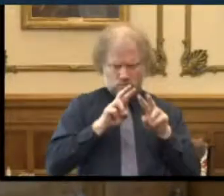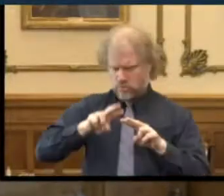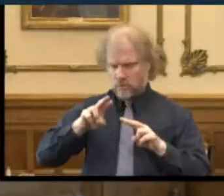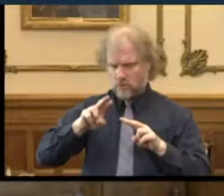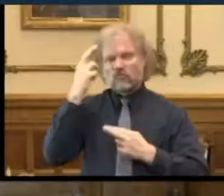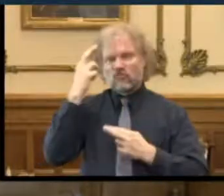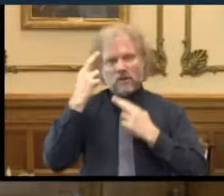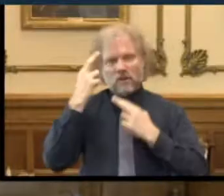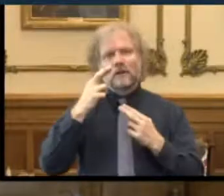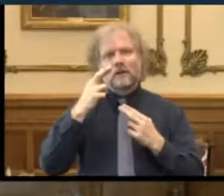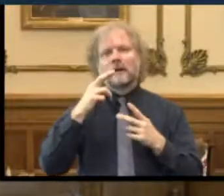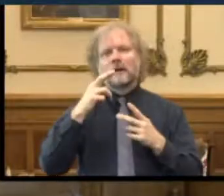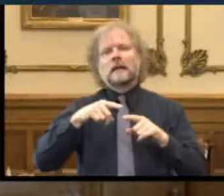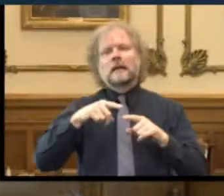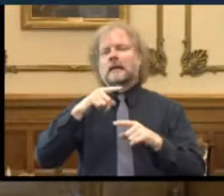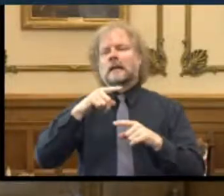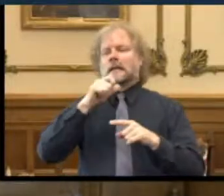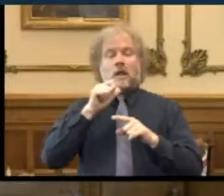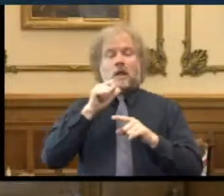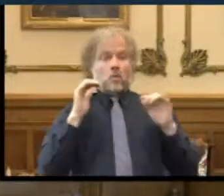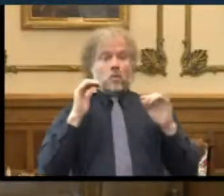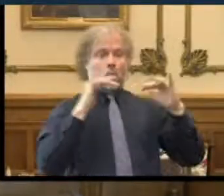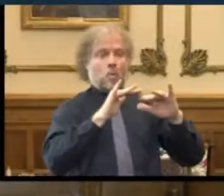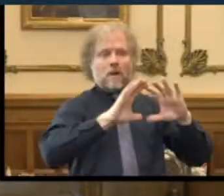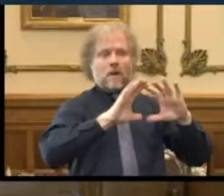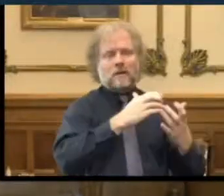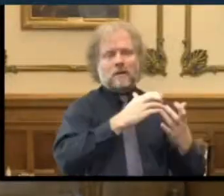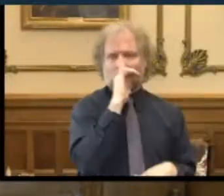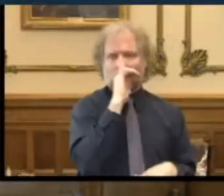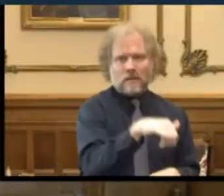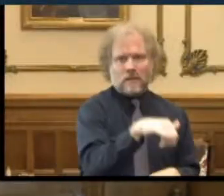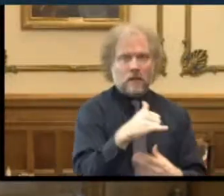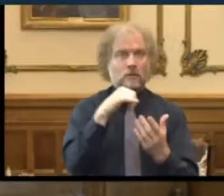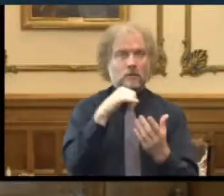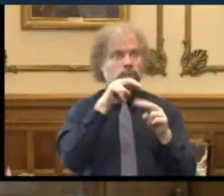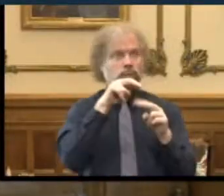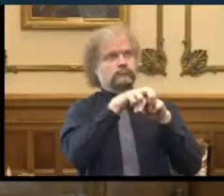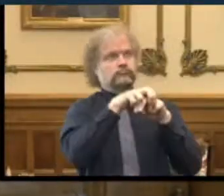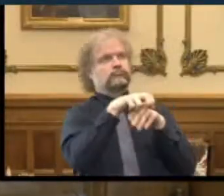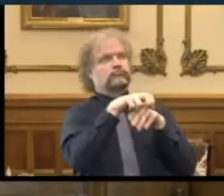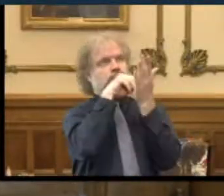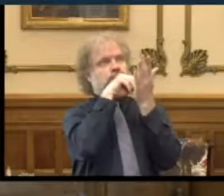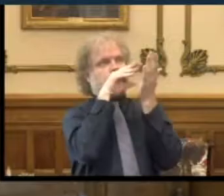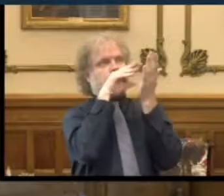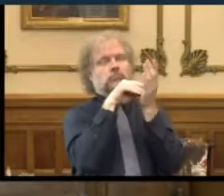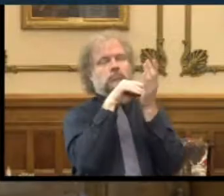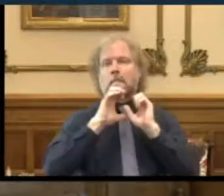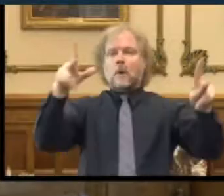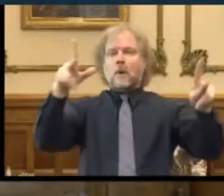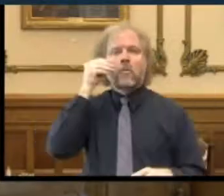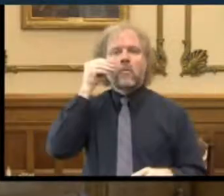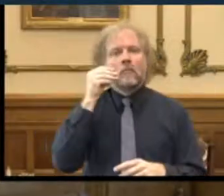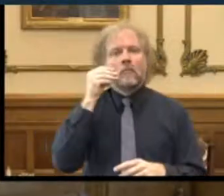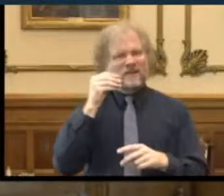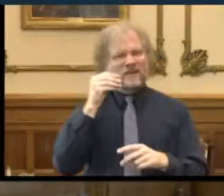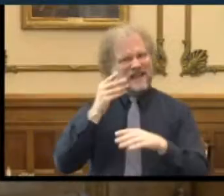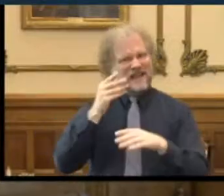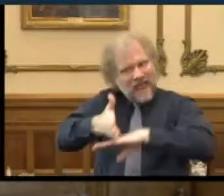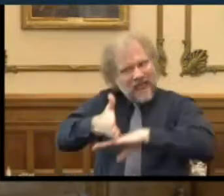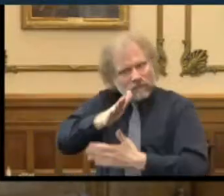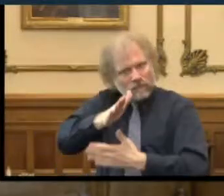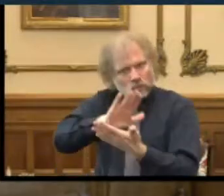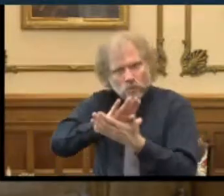it has less to do with the going to class, getting your instruction and coming home, and it has everything to do with what you do after hours or